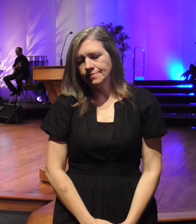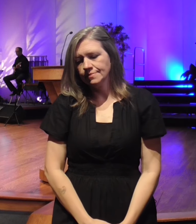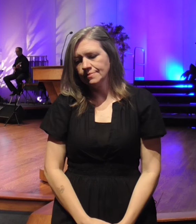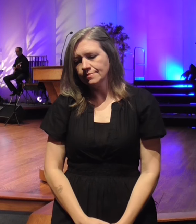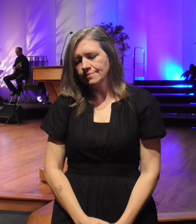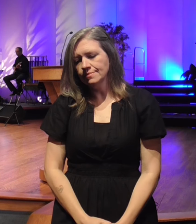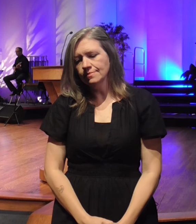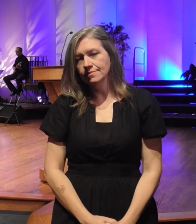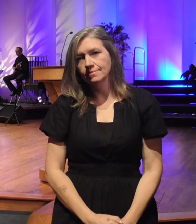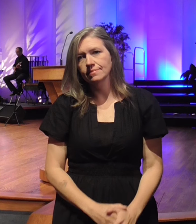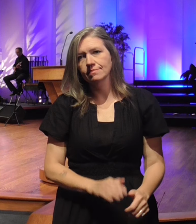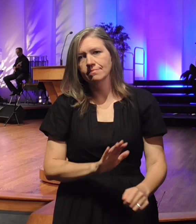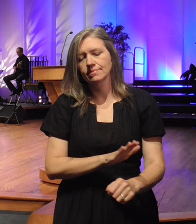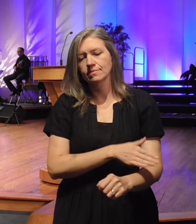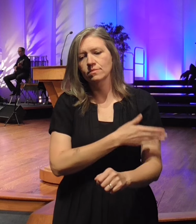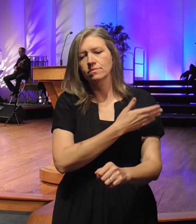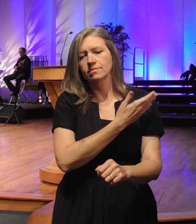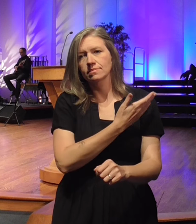it.